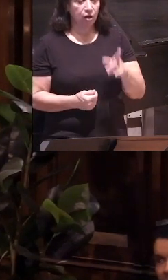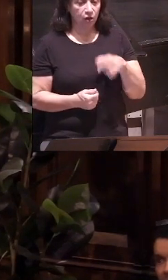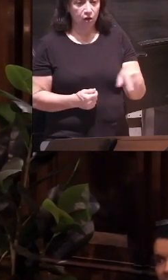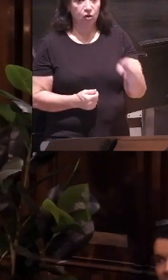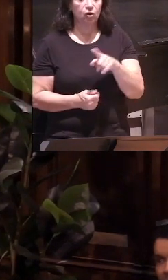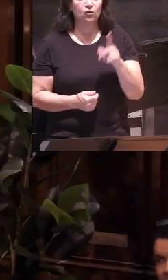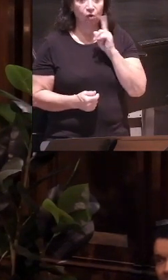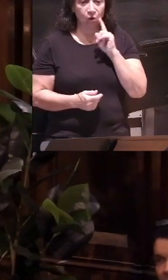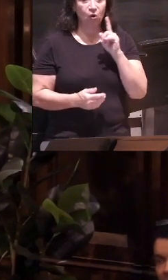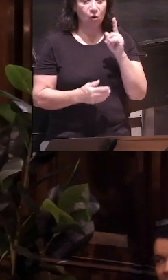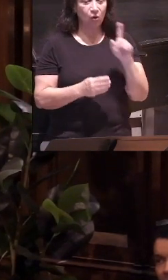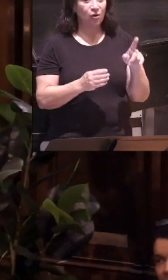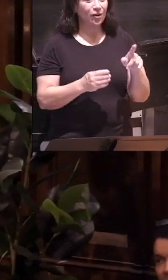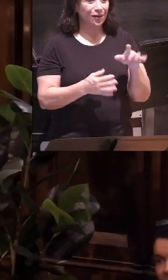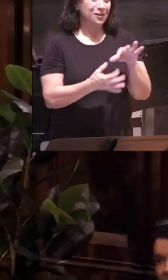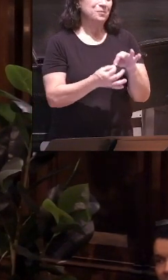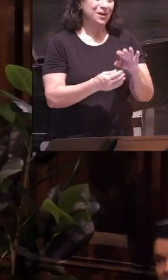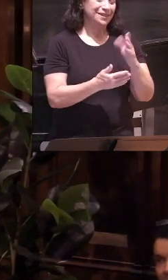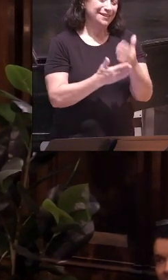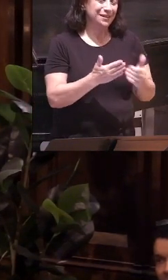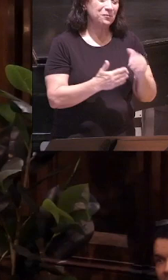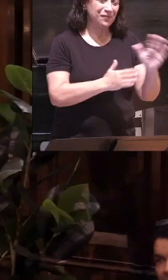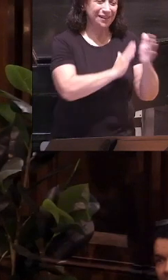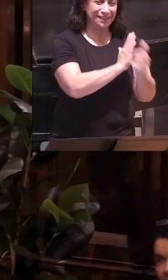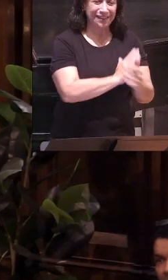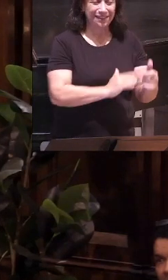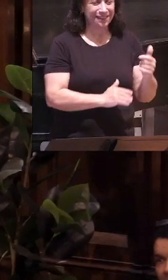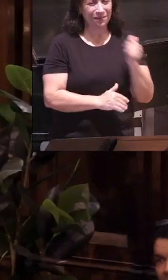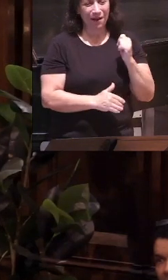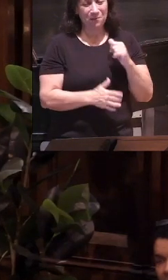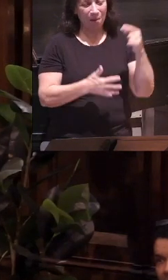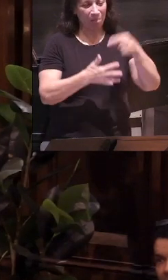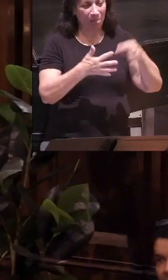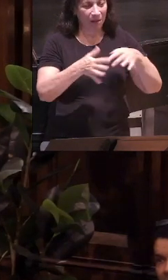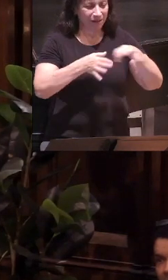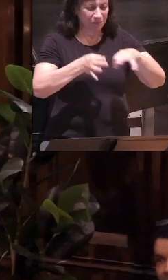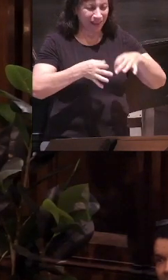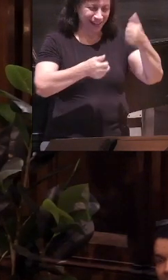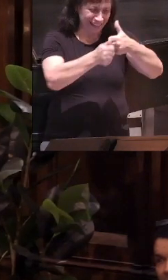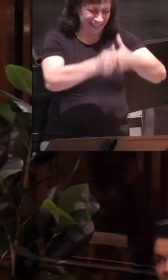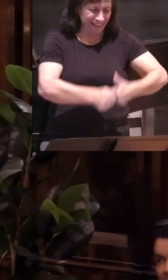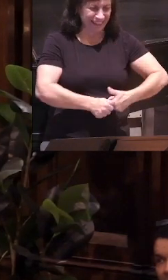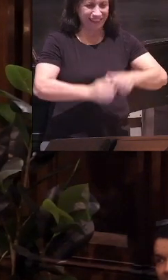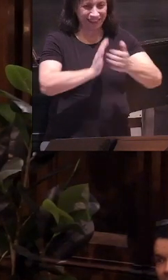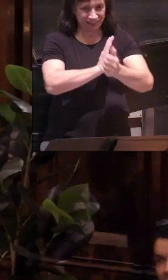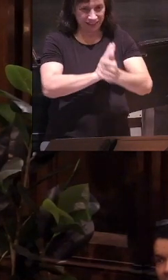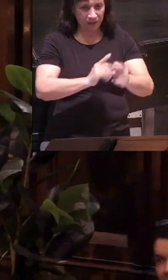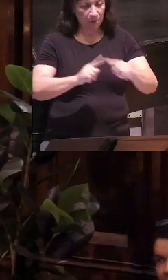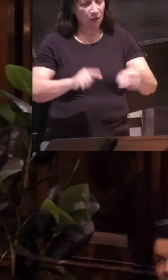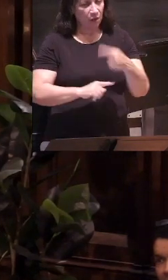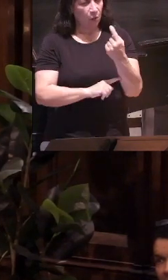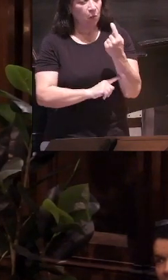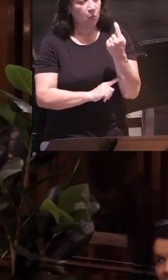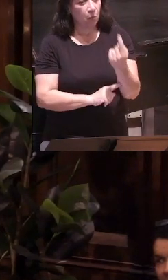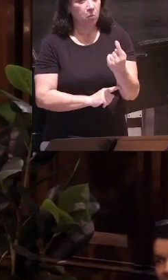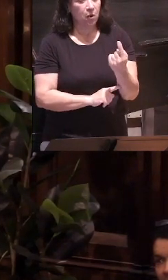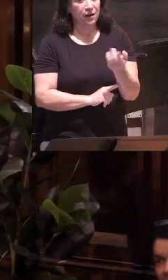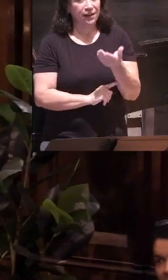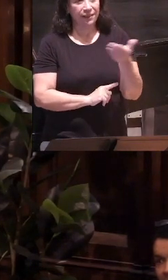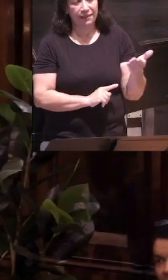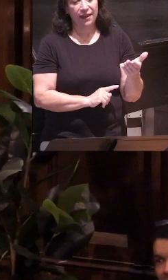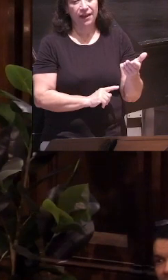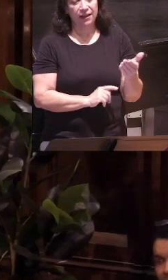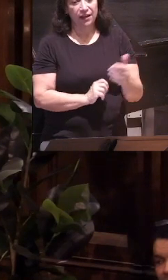heard about some of those, so I won't go through every single one. But the one thing